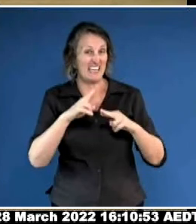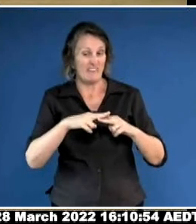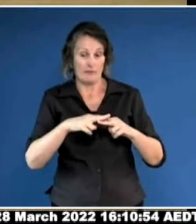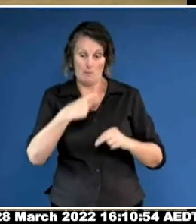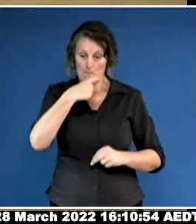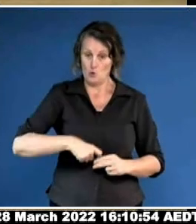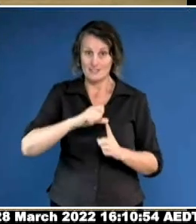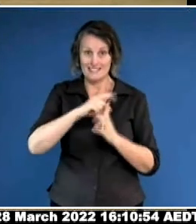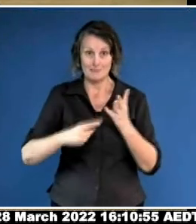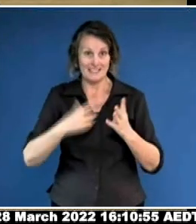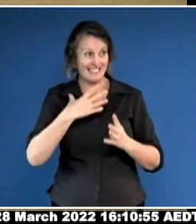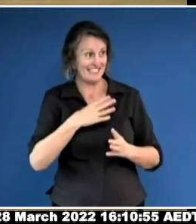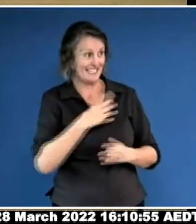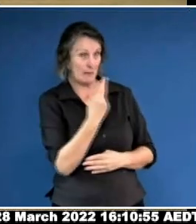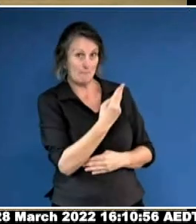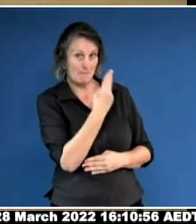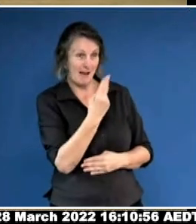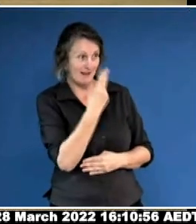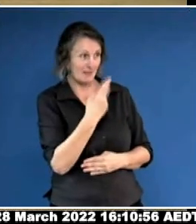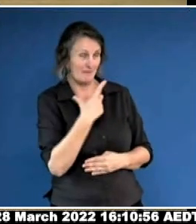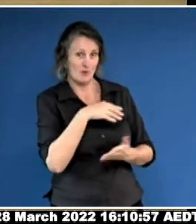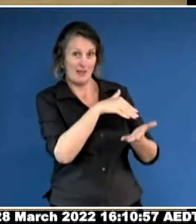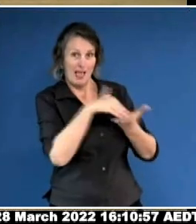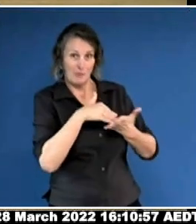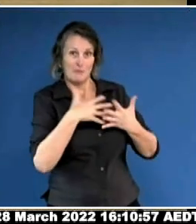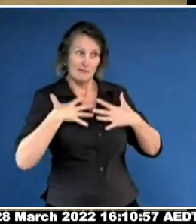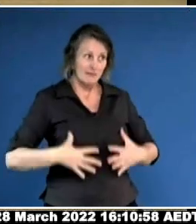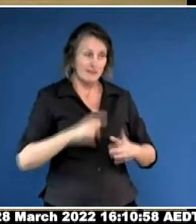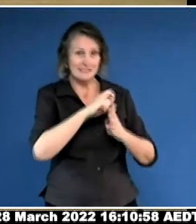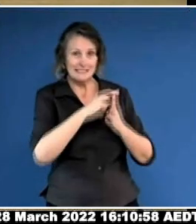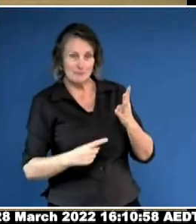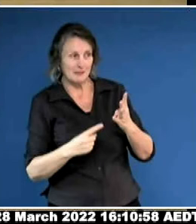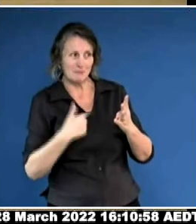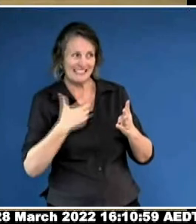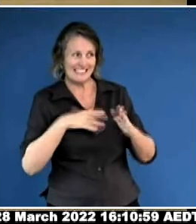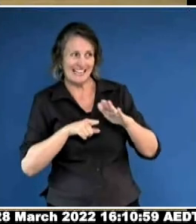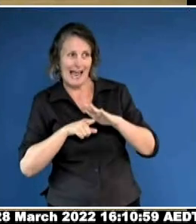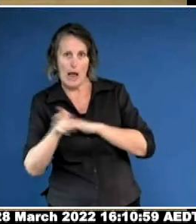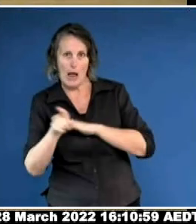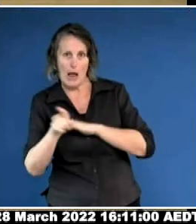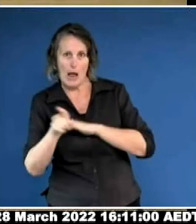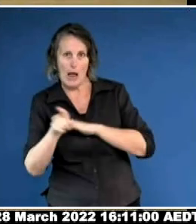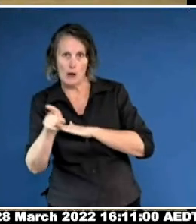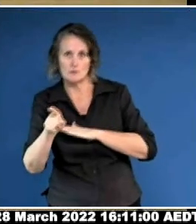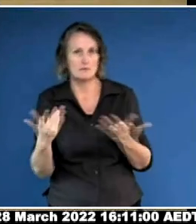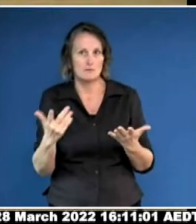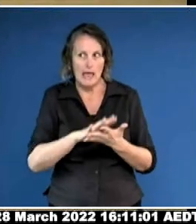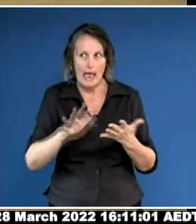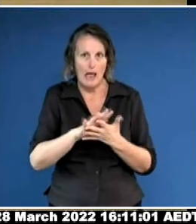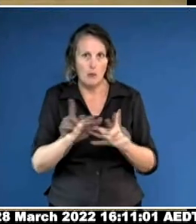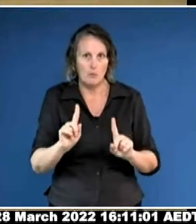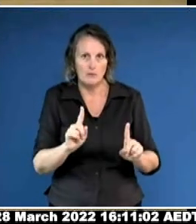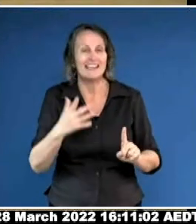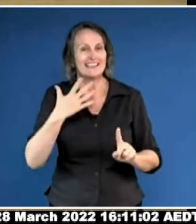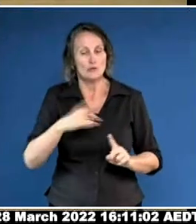support and thinking that they need to get out of an abusive relationship, they need to be able to see information on a website or receive information